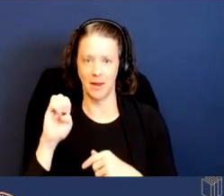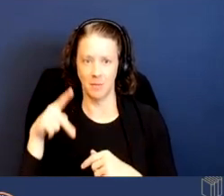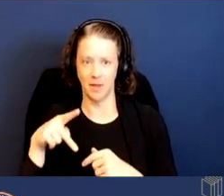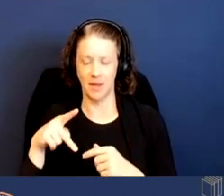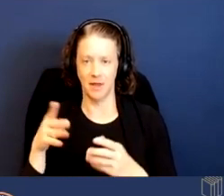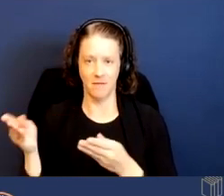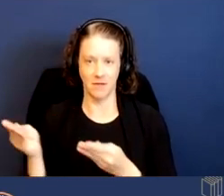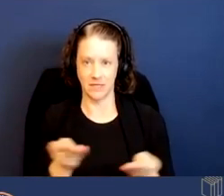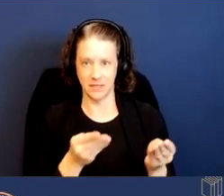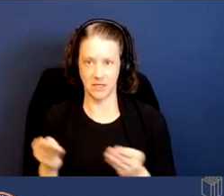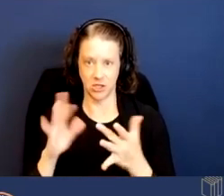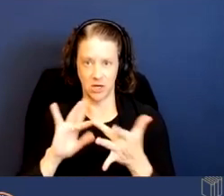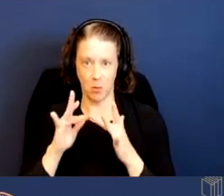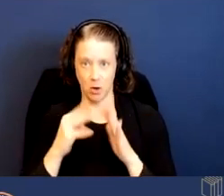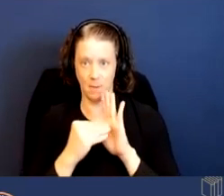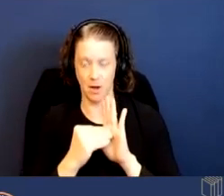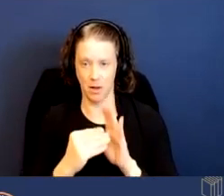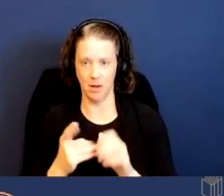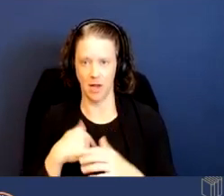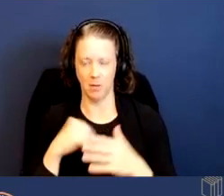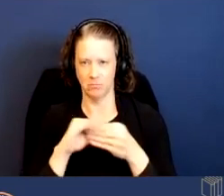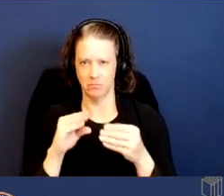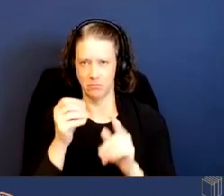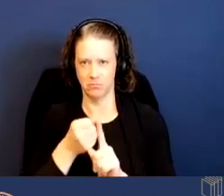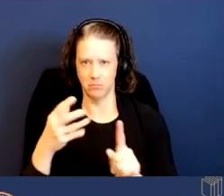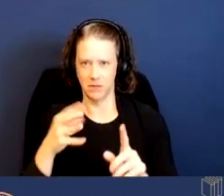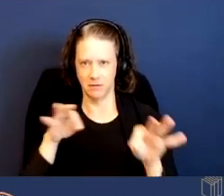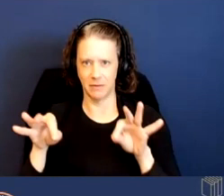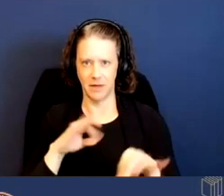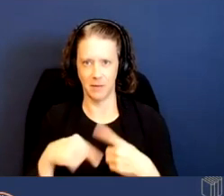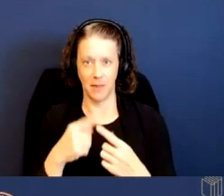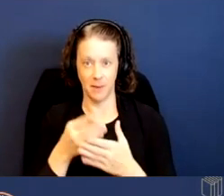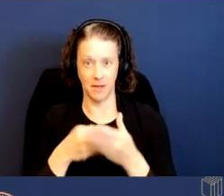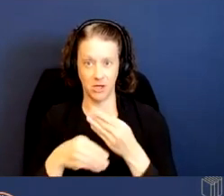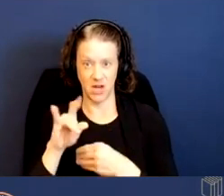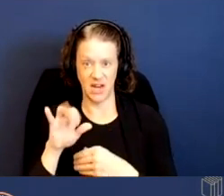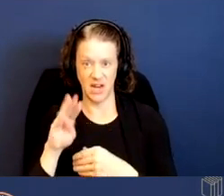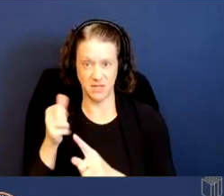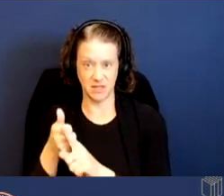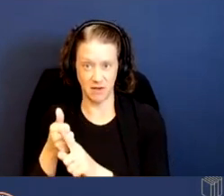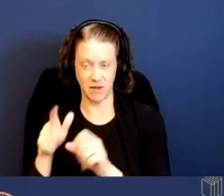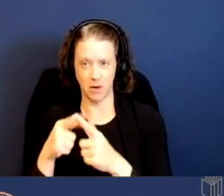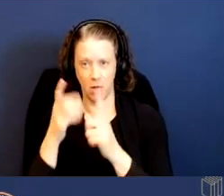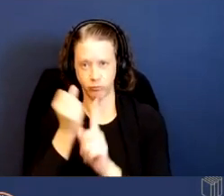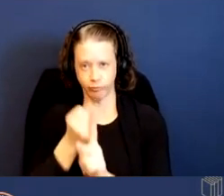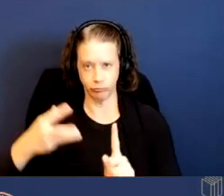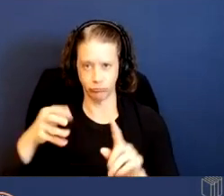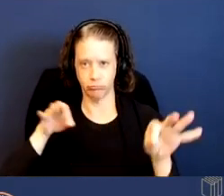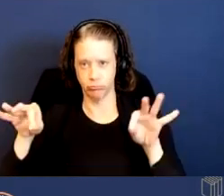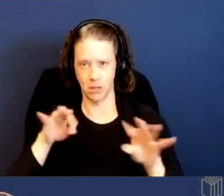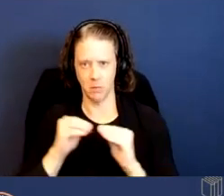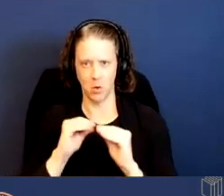facilitation. And so there was money. I'm going to talk a little bit about what the budget item is, and then I'll talk more broadly about IEP facilitation.